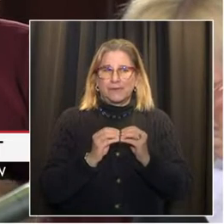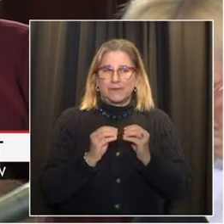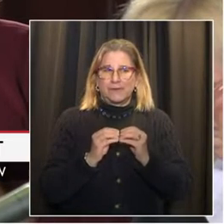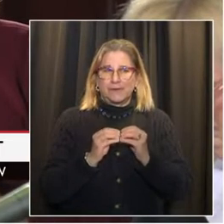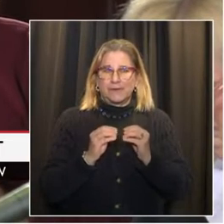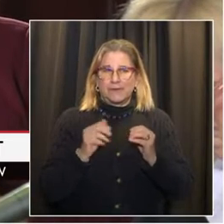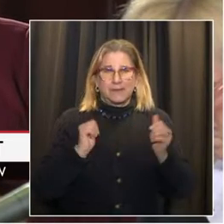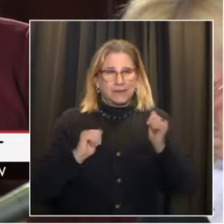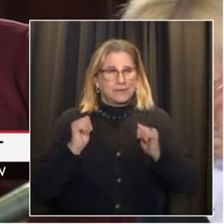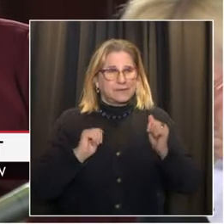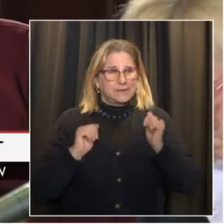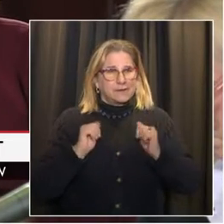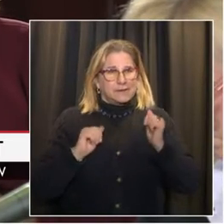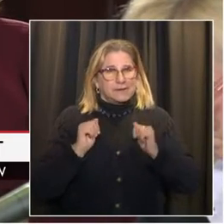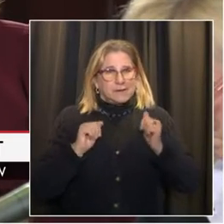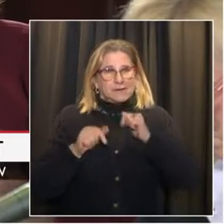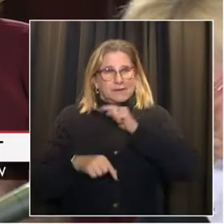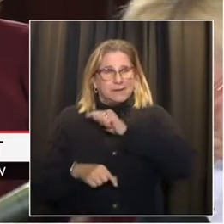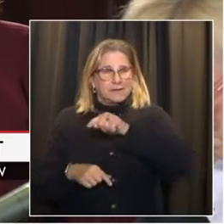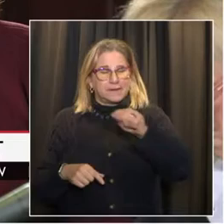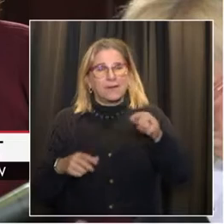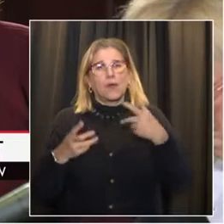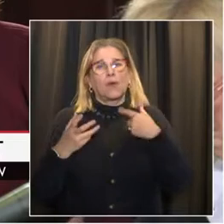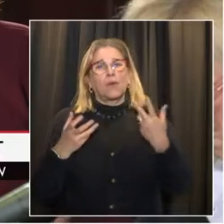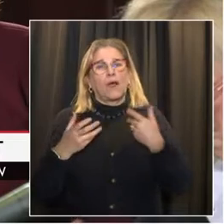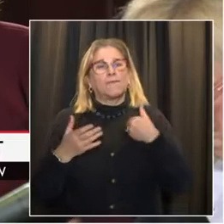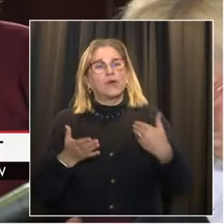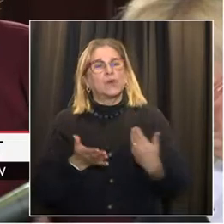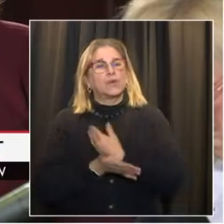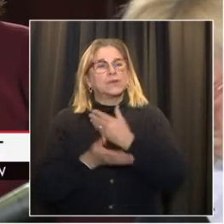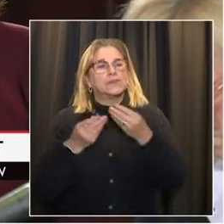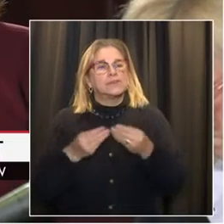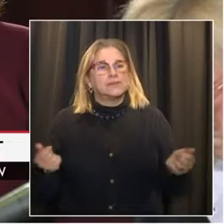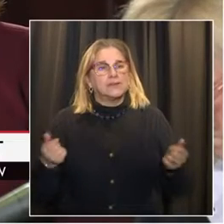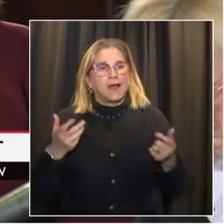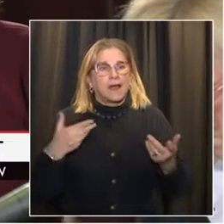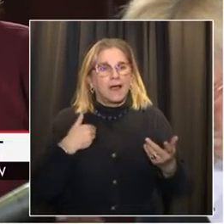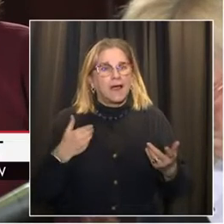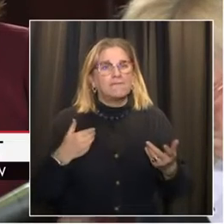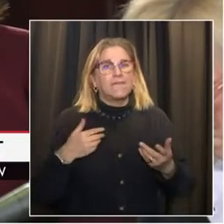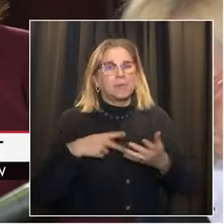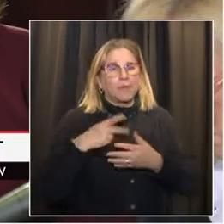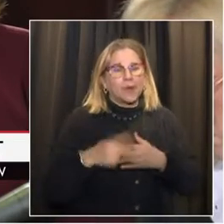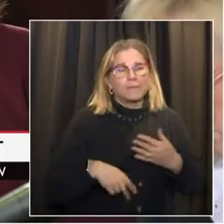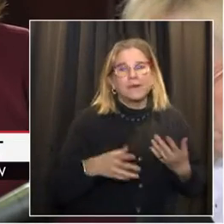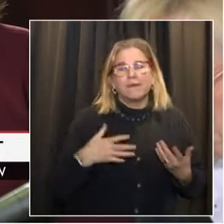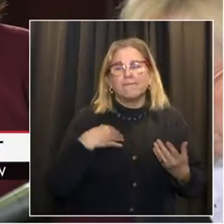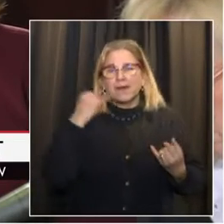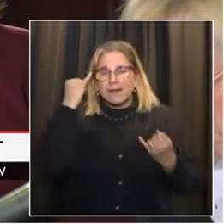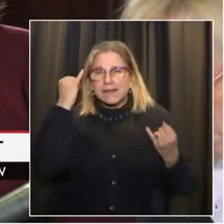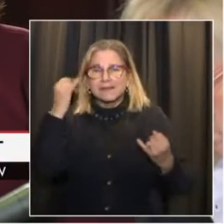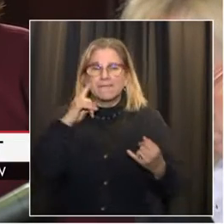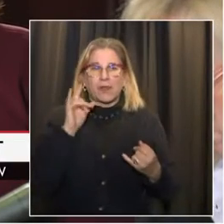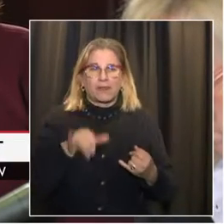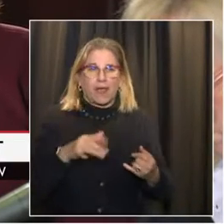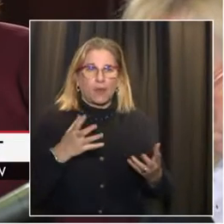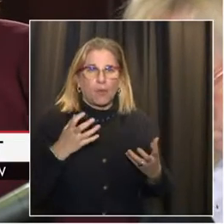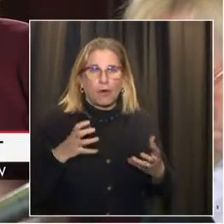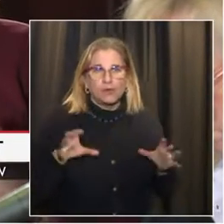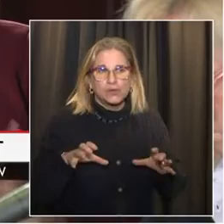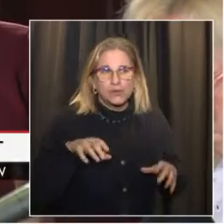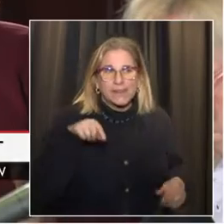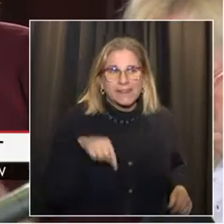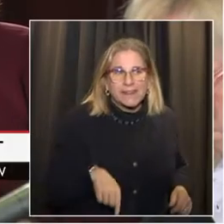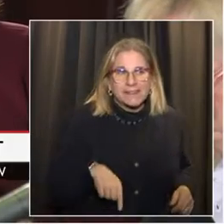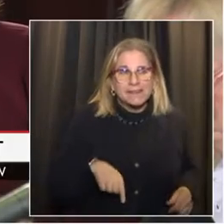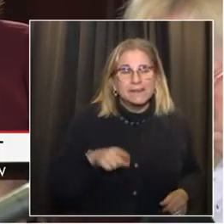because they have program now that they want to offer to people today. And so they are being brought in. They're part of our activations work